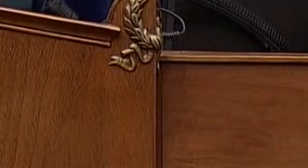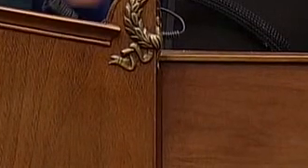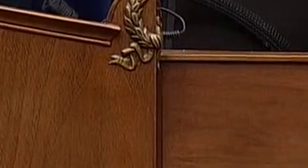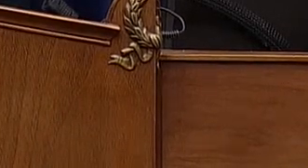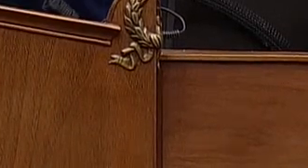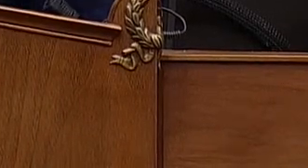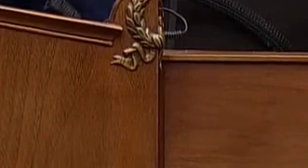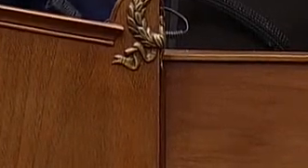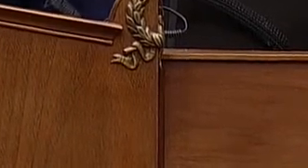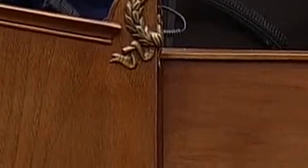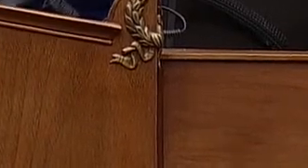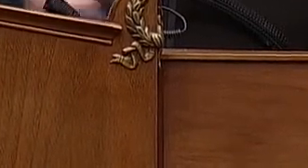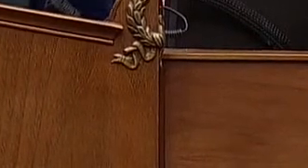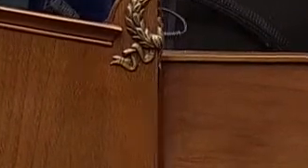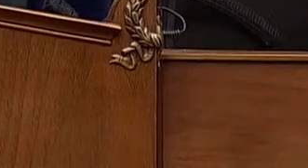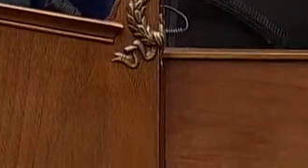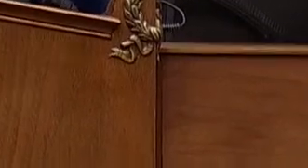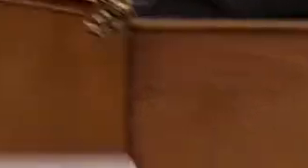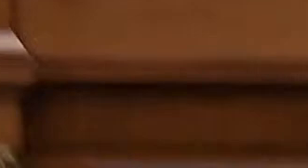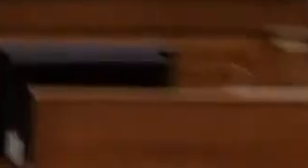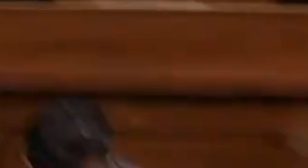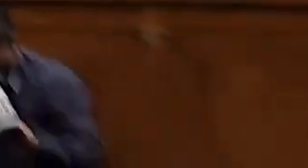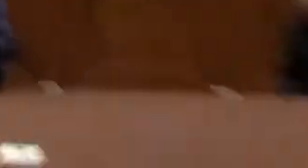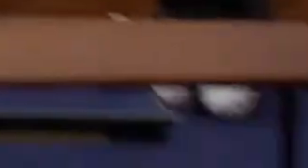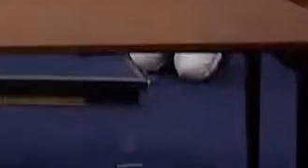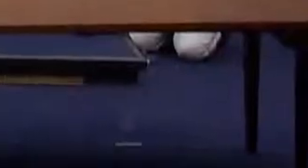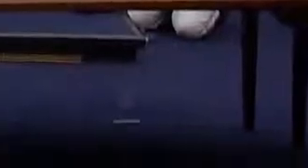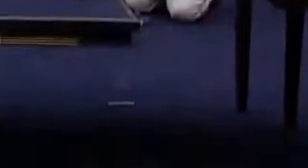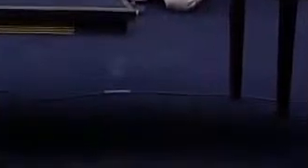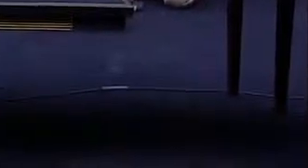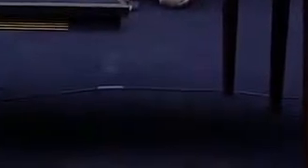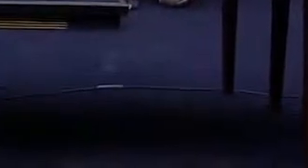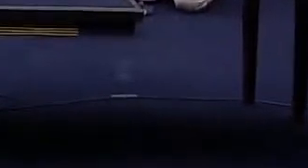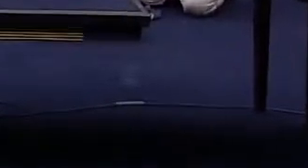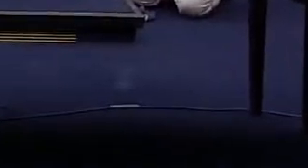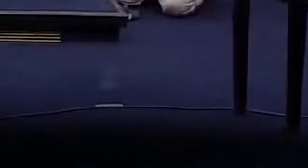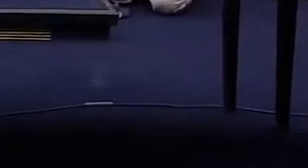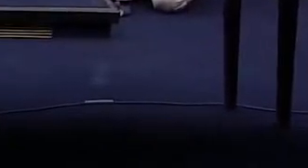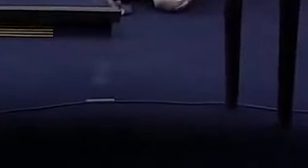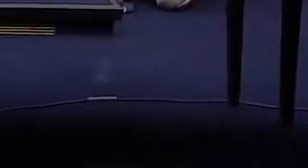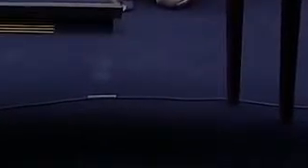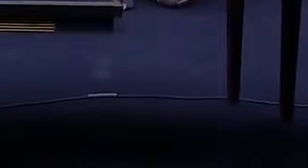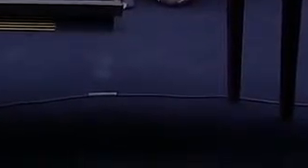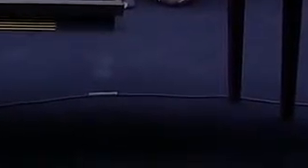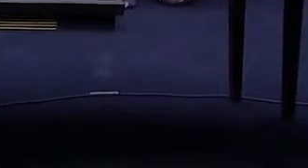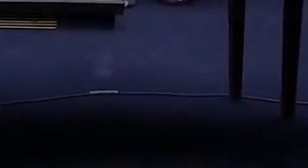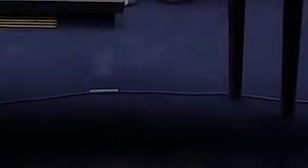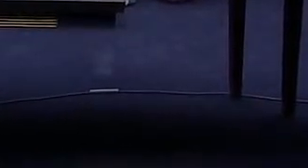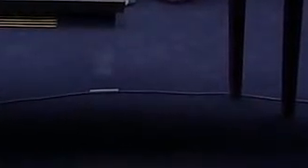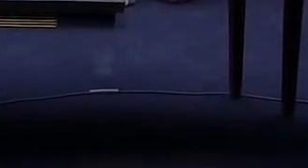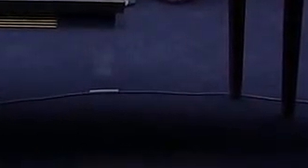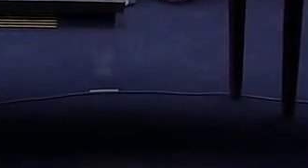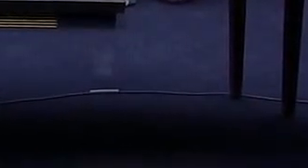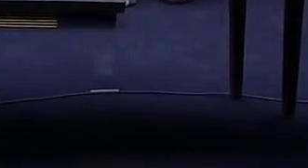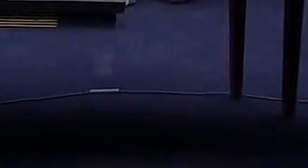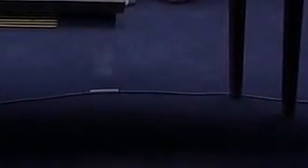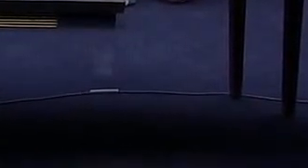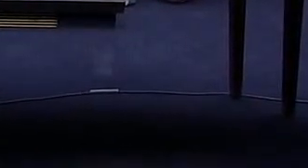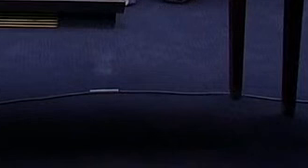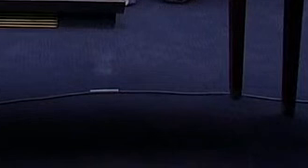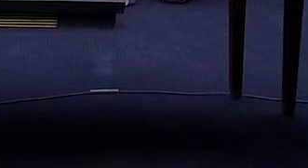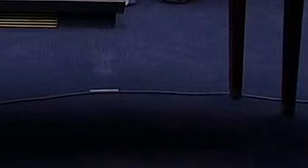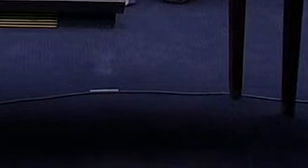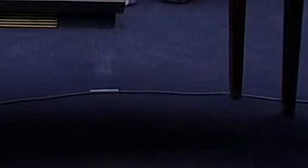Chairman Maloney, thank you. Ranking Member Comer, Congresswoman Norton, and members of this esteemed